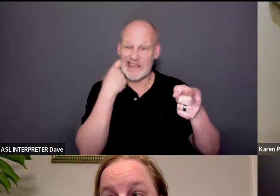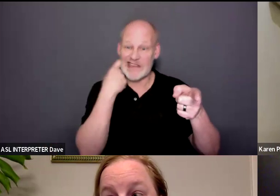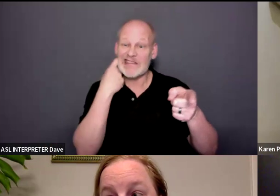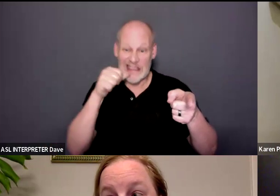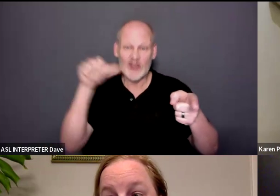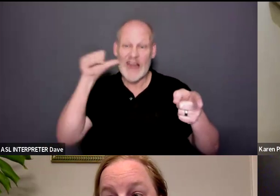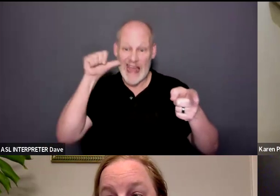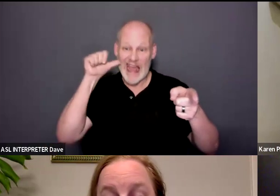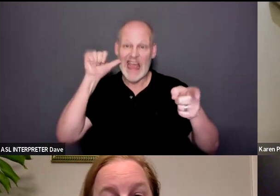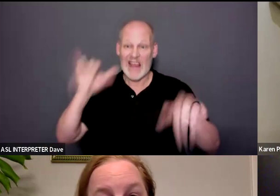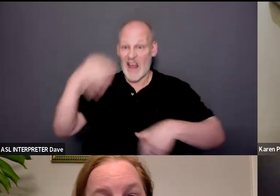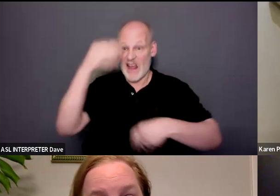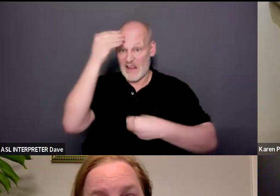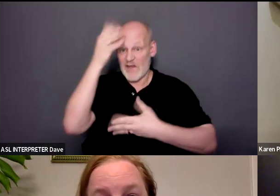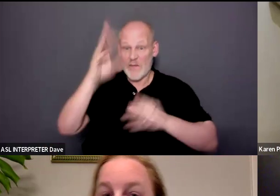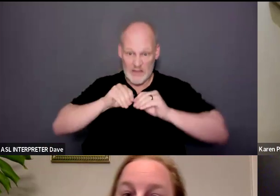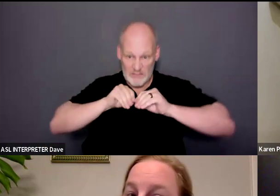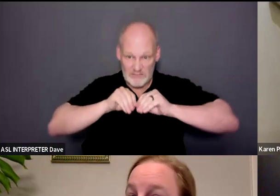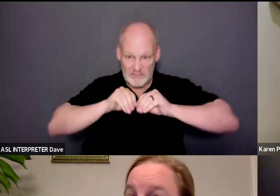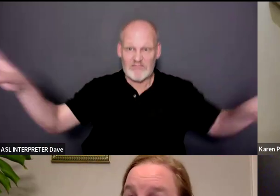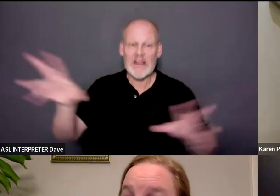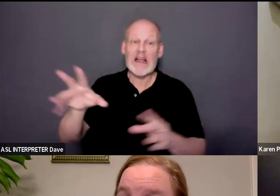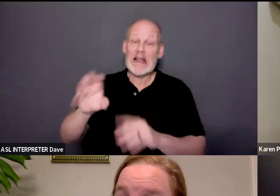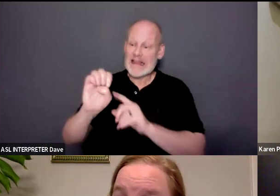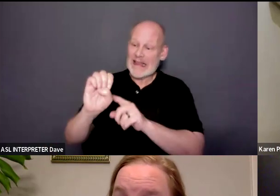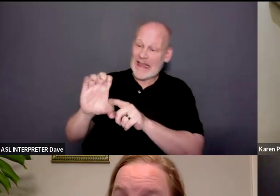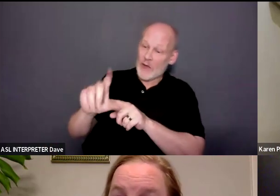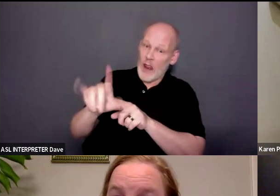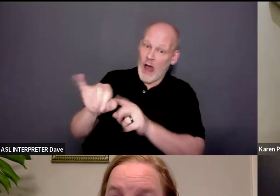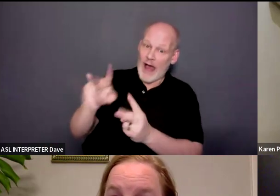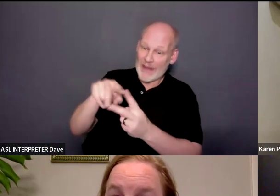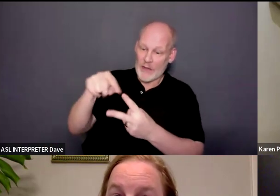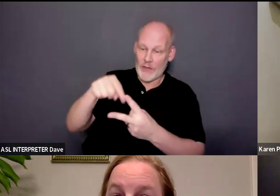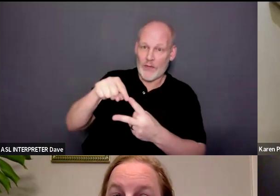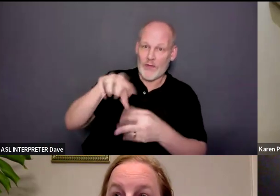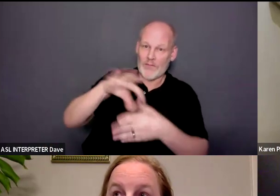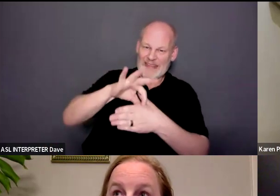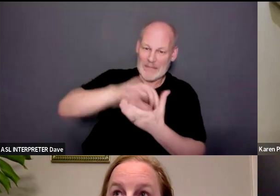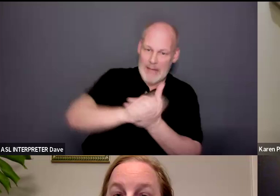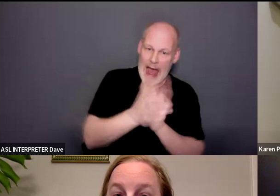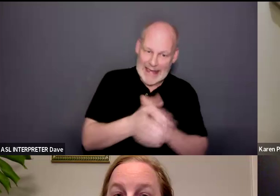Yes. So it's either in the patties or in the slivered onions that are on the burger.